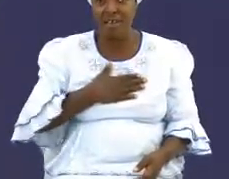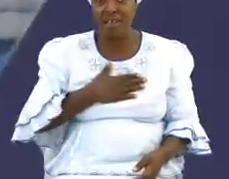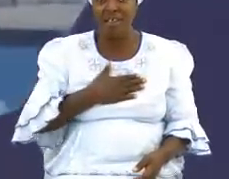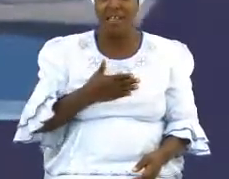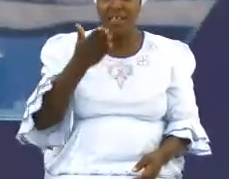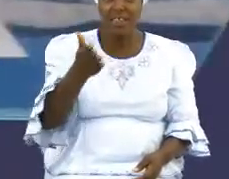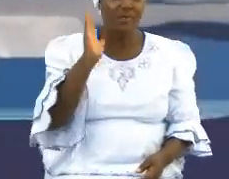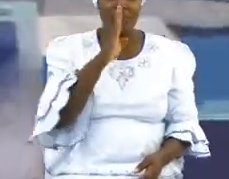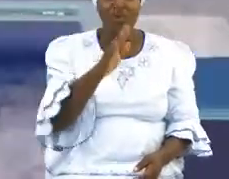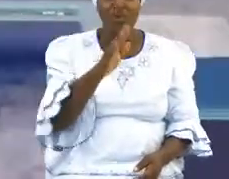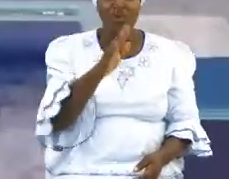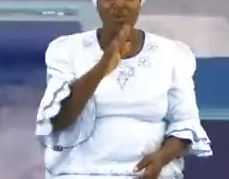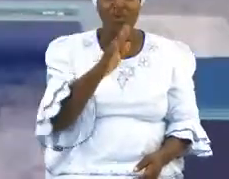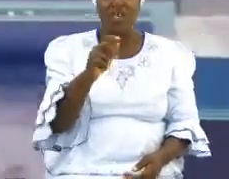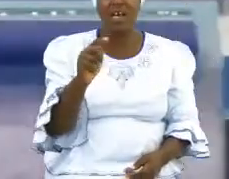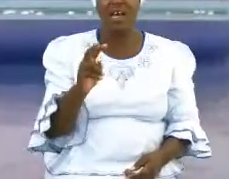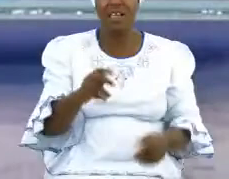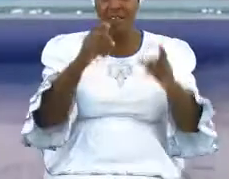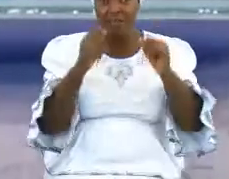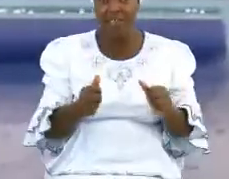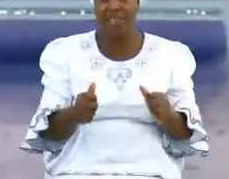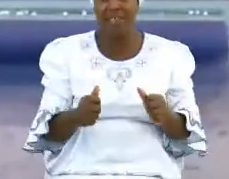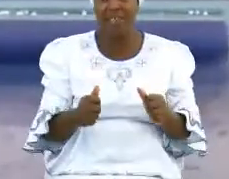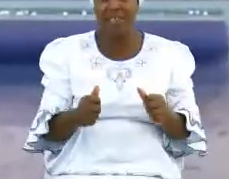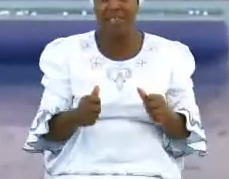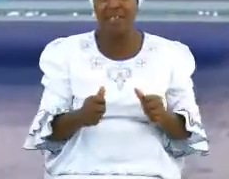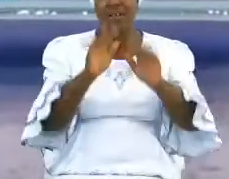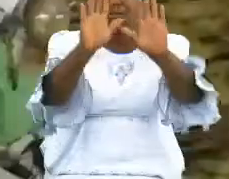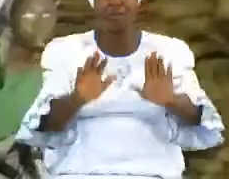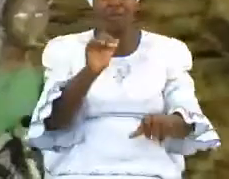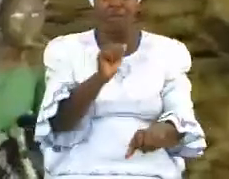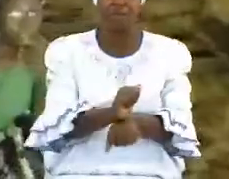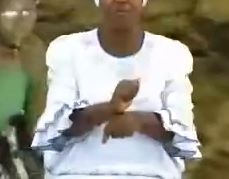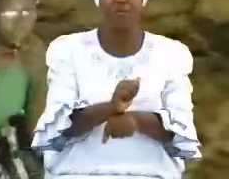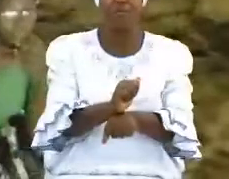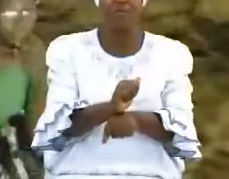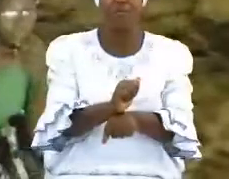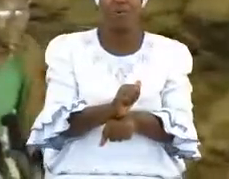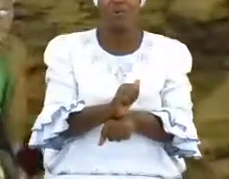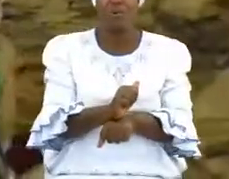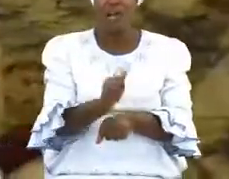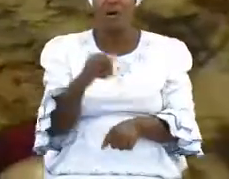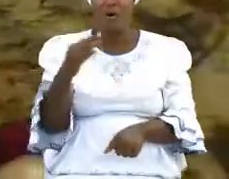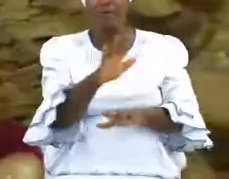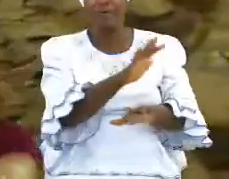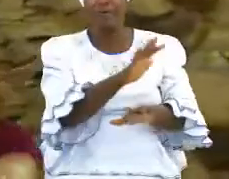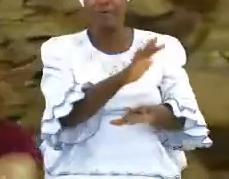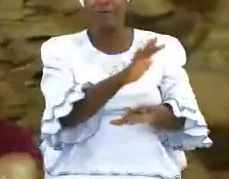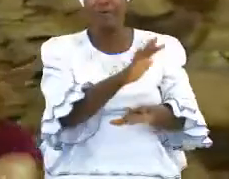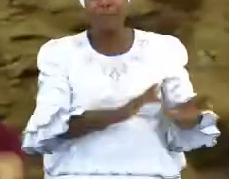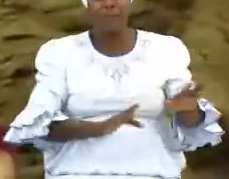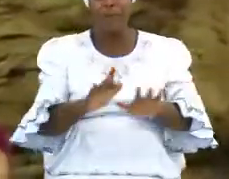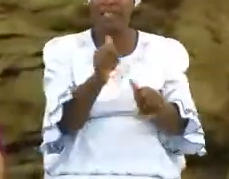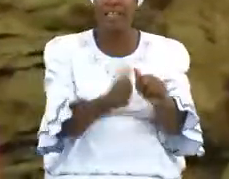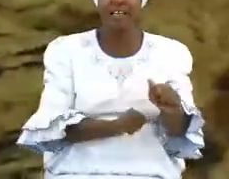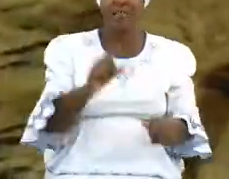immediate miracle of mercy everywhere. Immediate